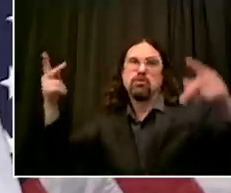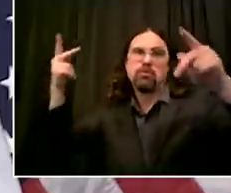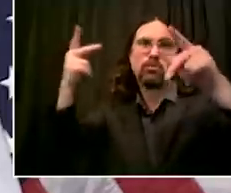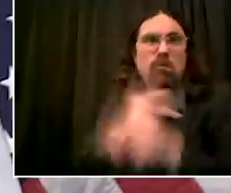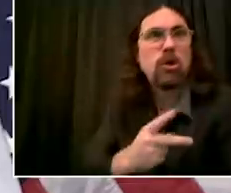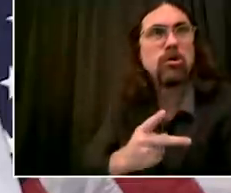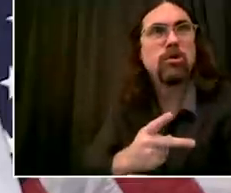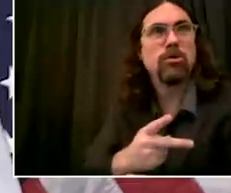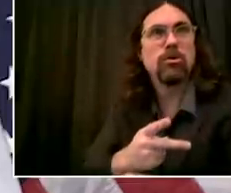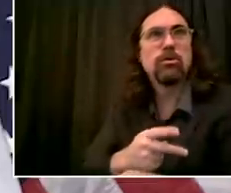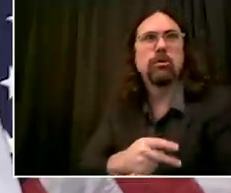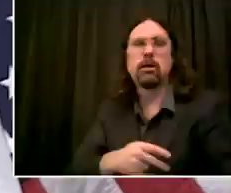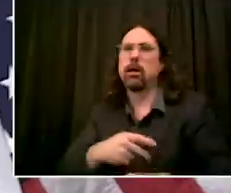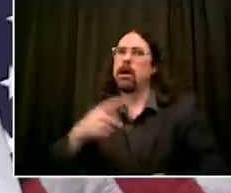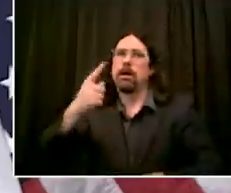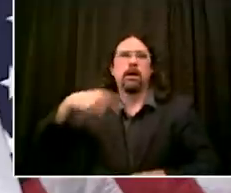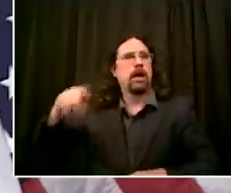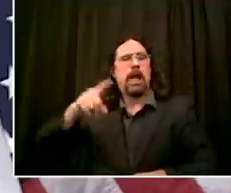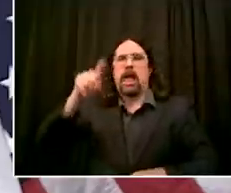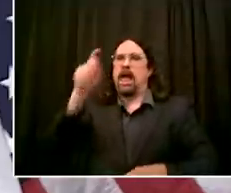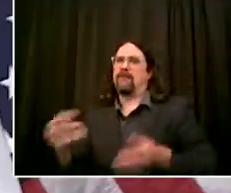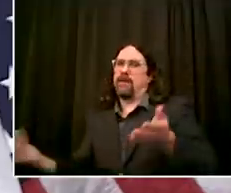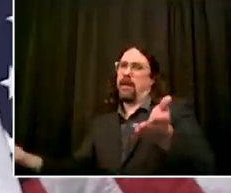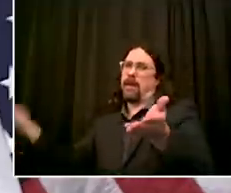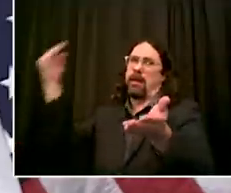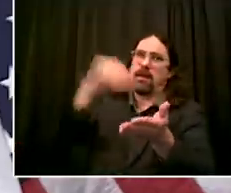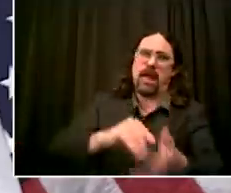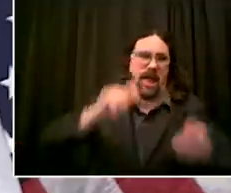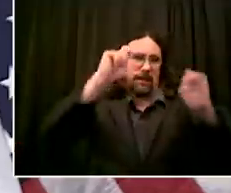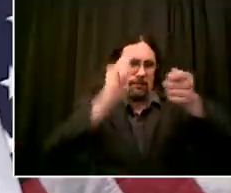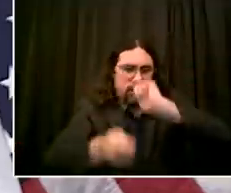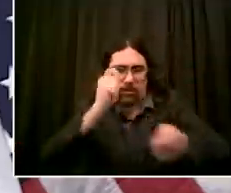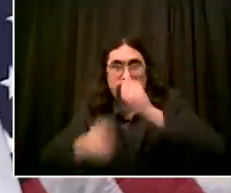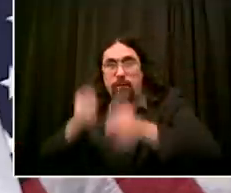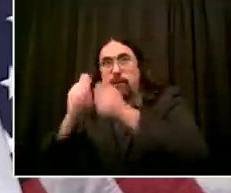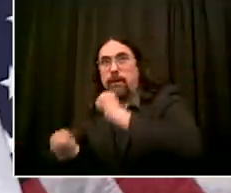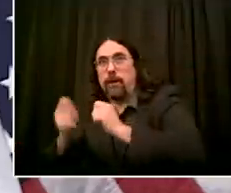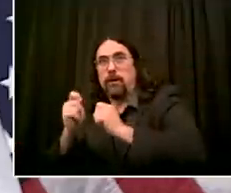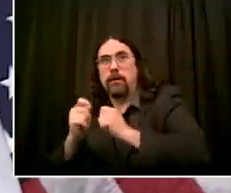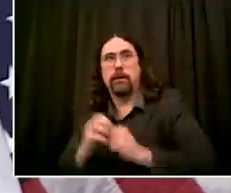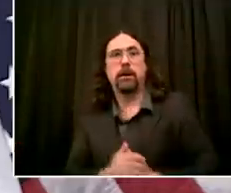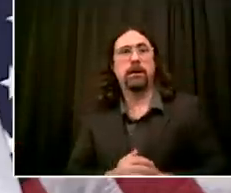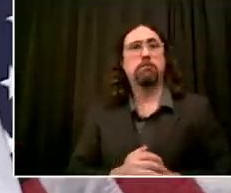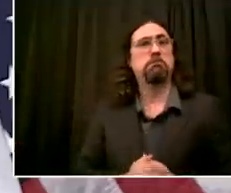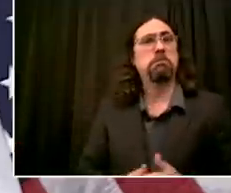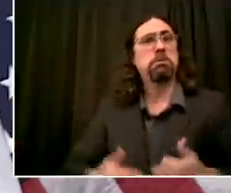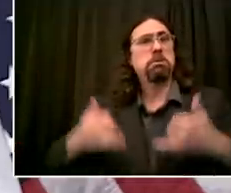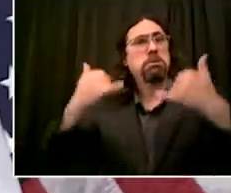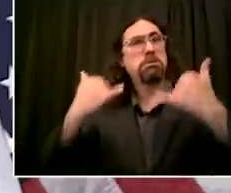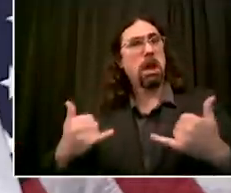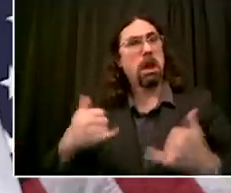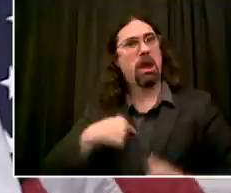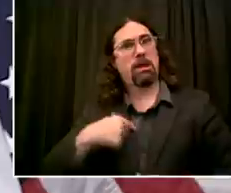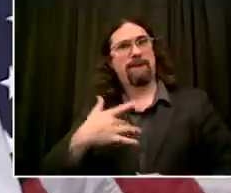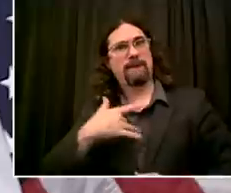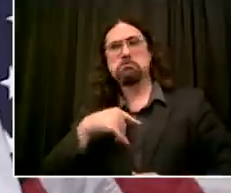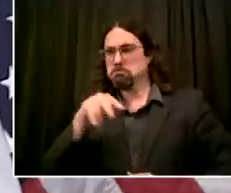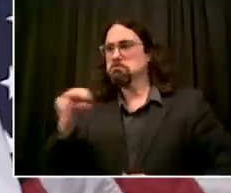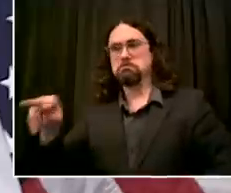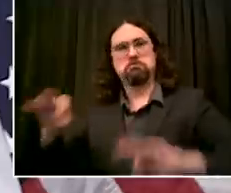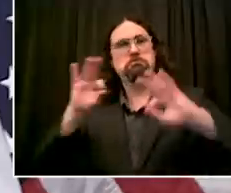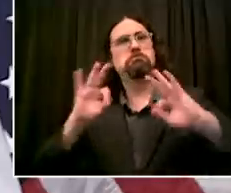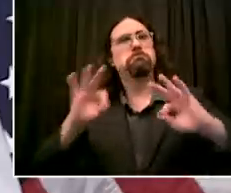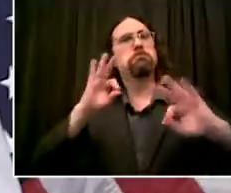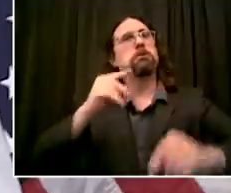these decisions every single day, I believe we acted on the information we had, made adjustments. Of course, we would have loved to have been